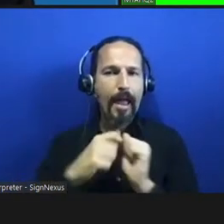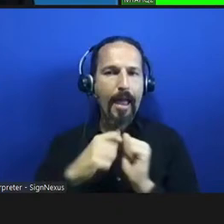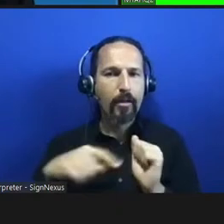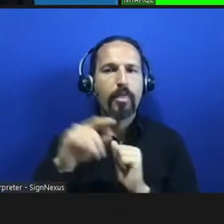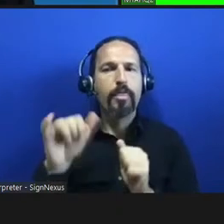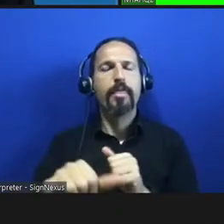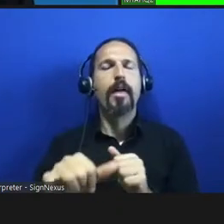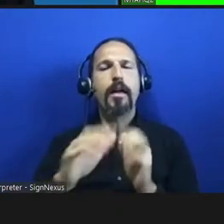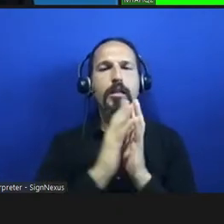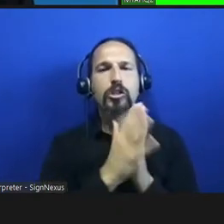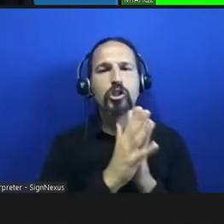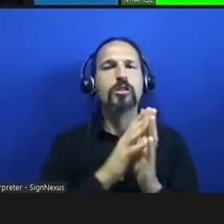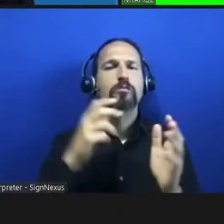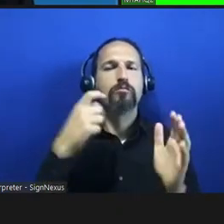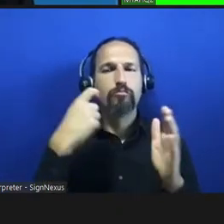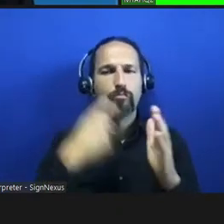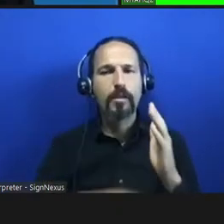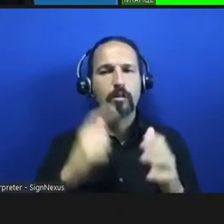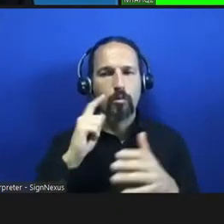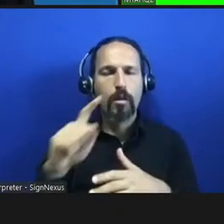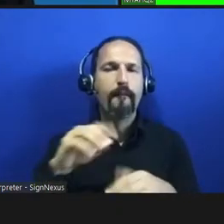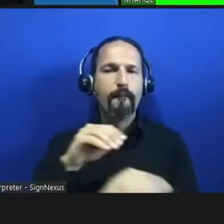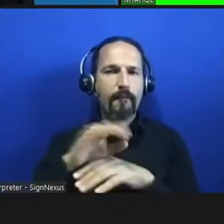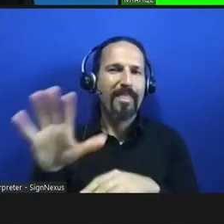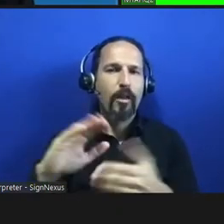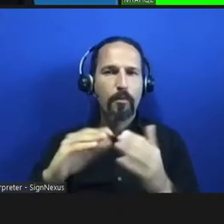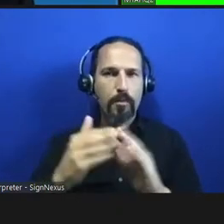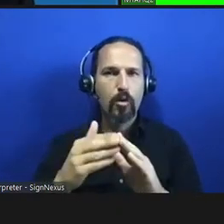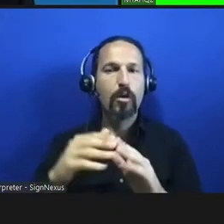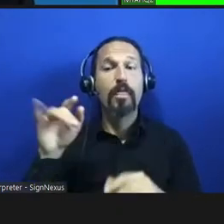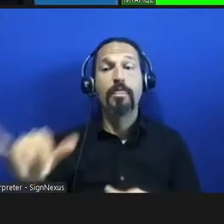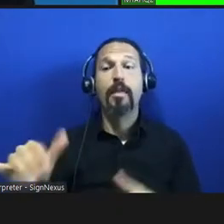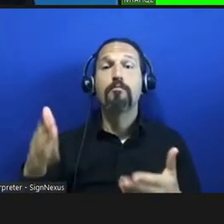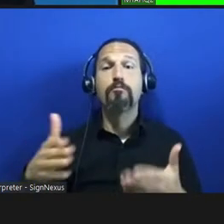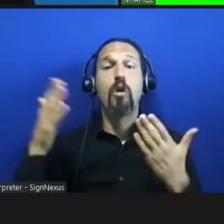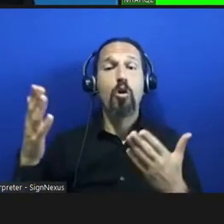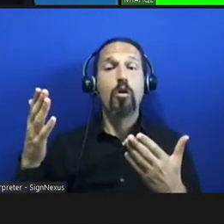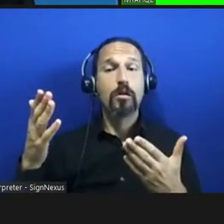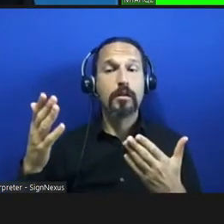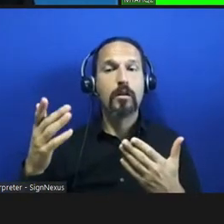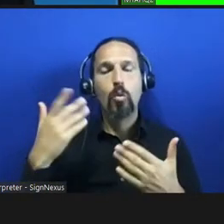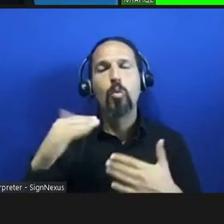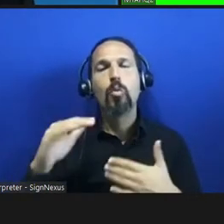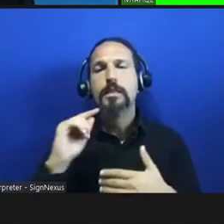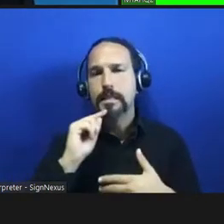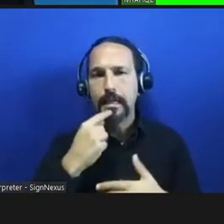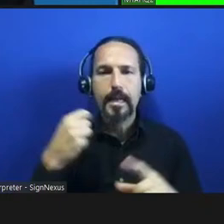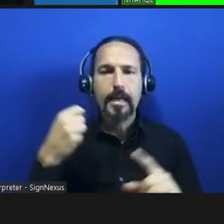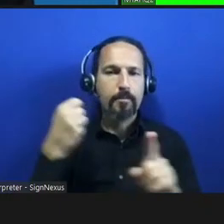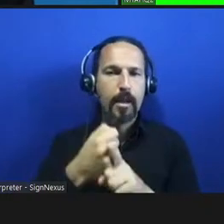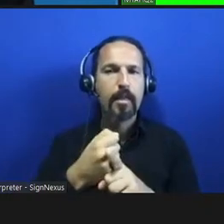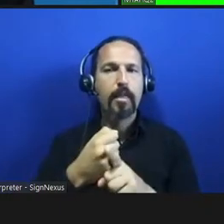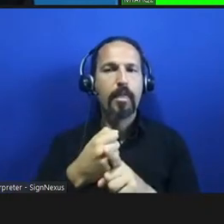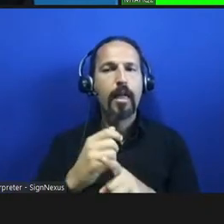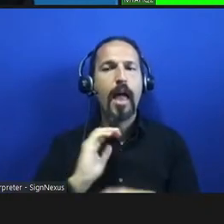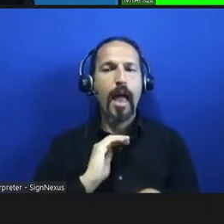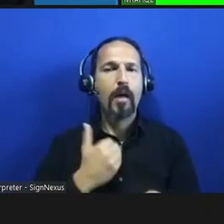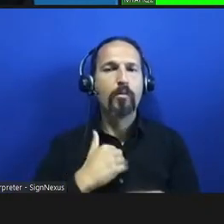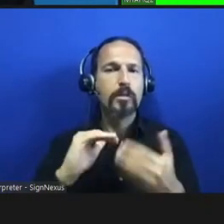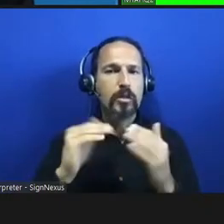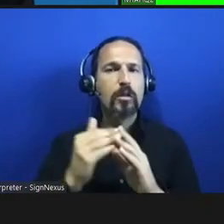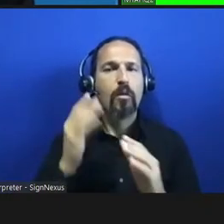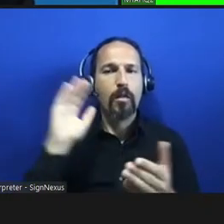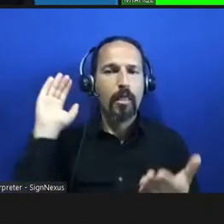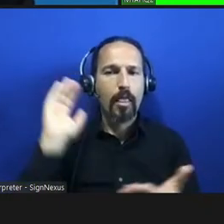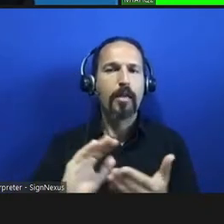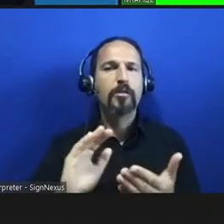congestion pricing will affect their communities this proposal stands to significantly impact the fabric of our city by